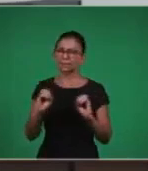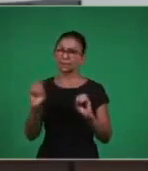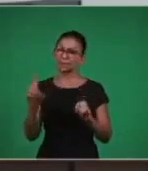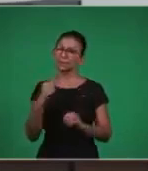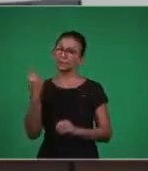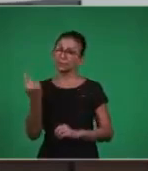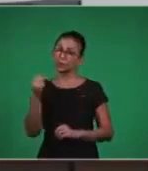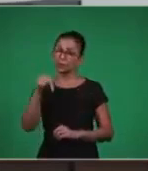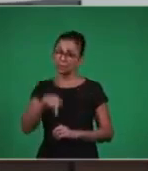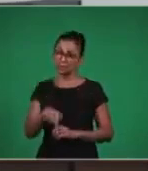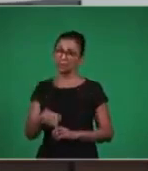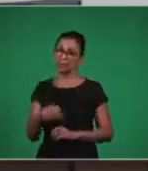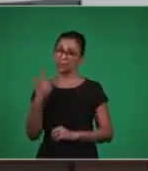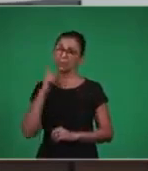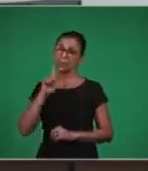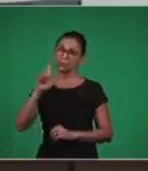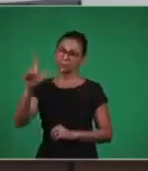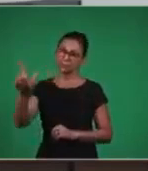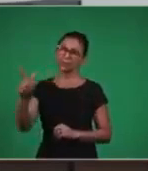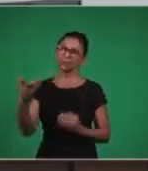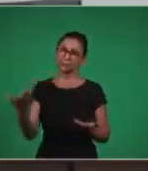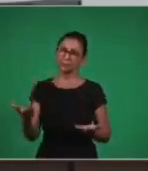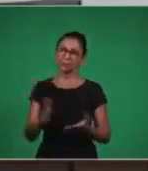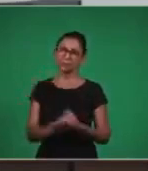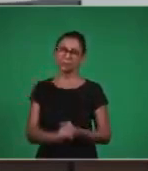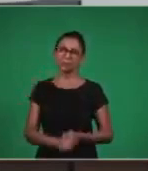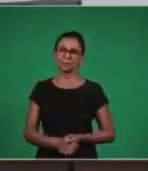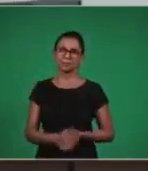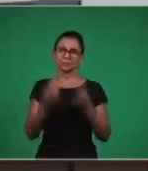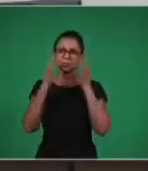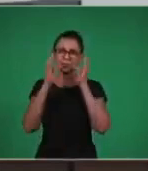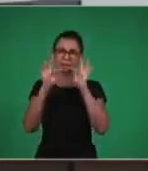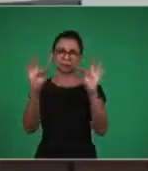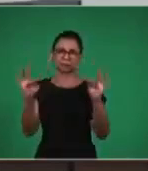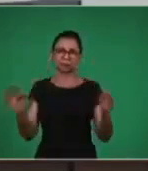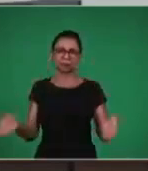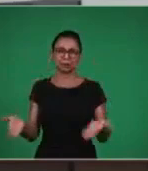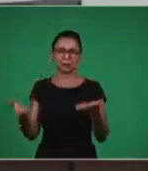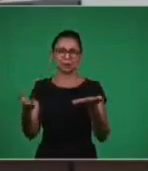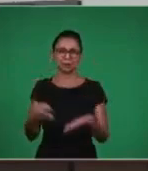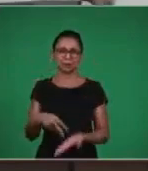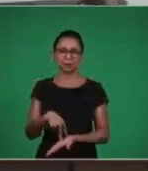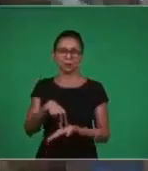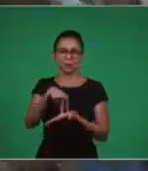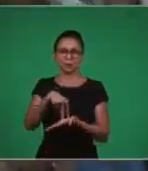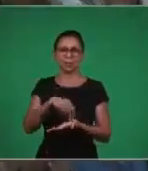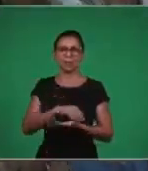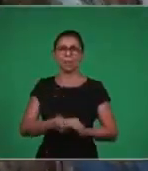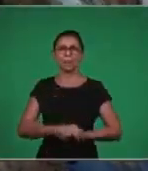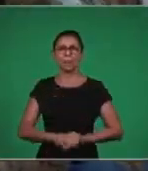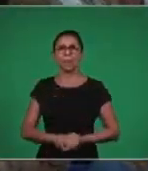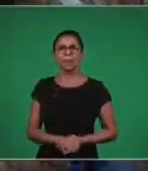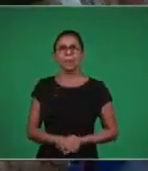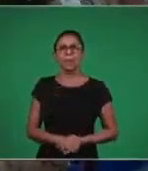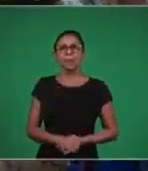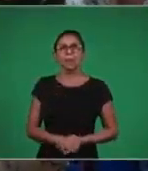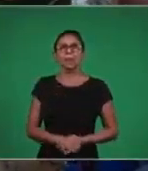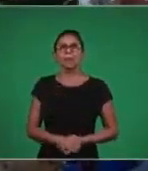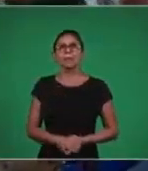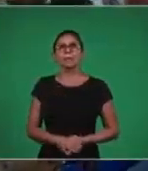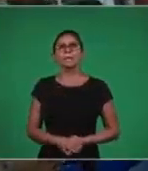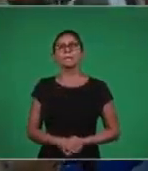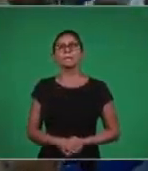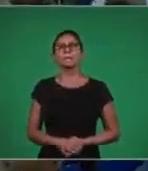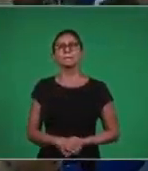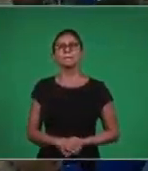that is in such great need of good examples. So now, let's stand up. Our Sister Monica